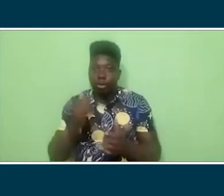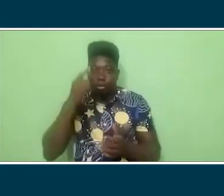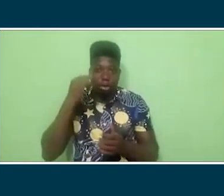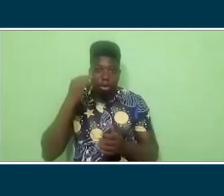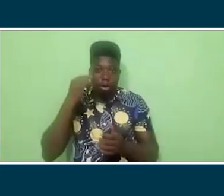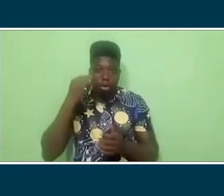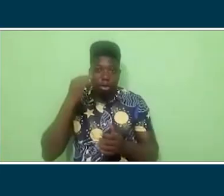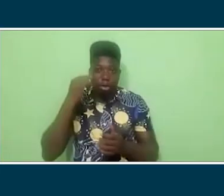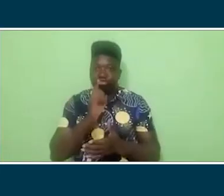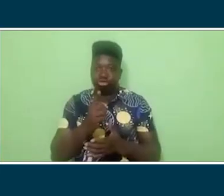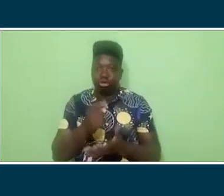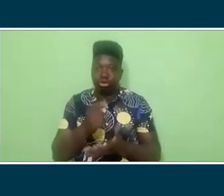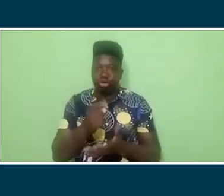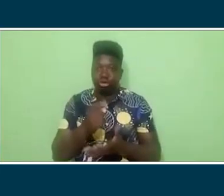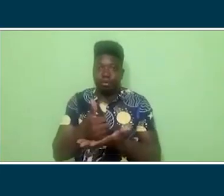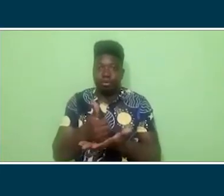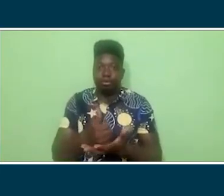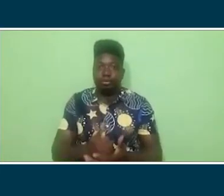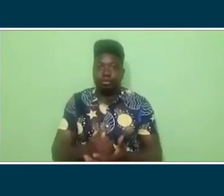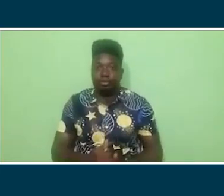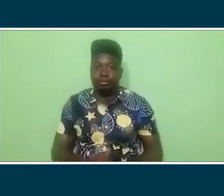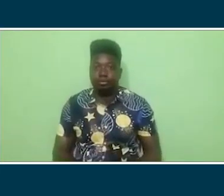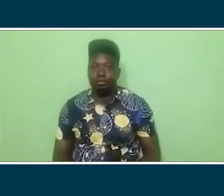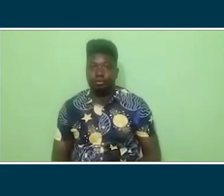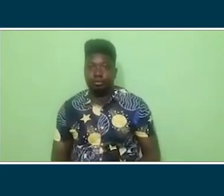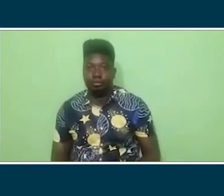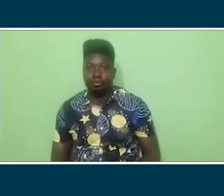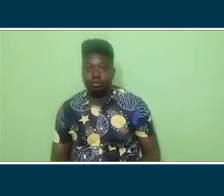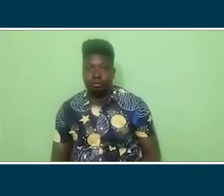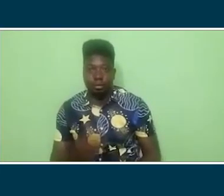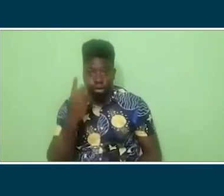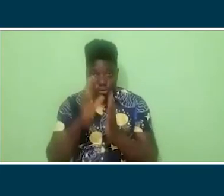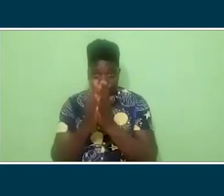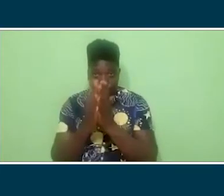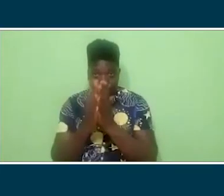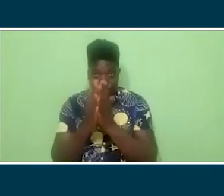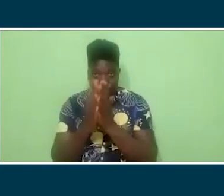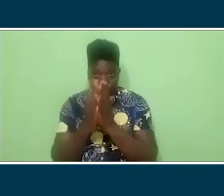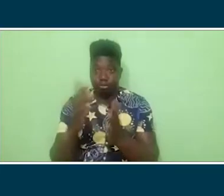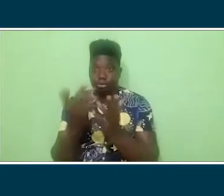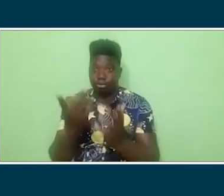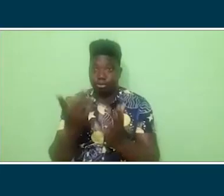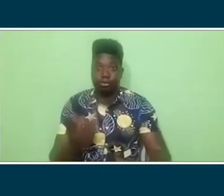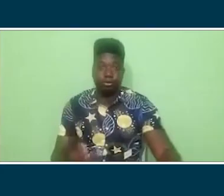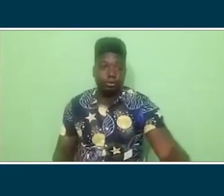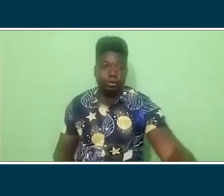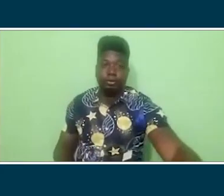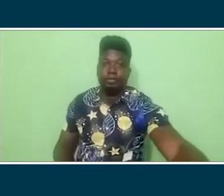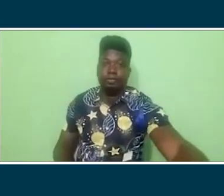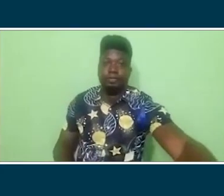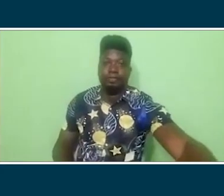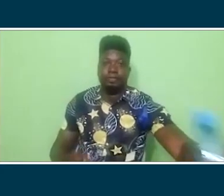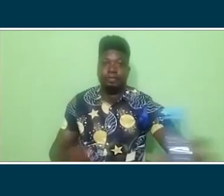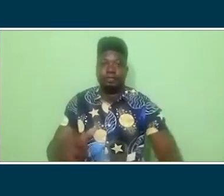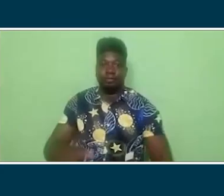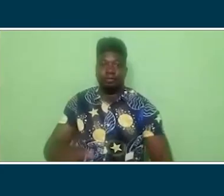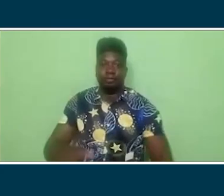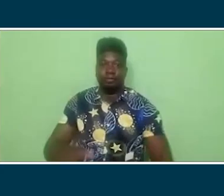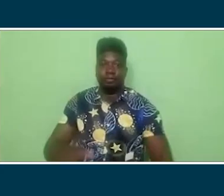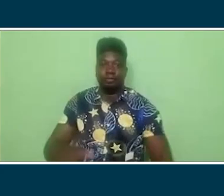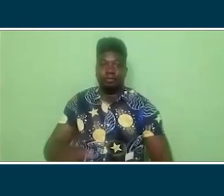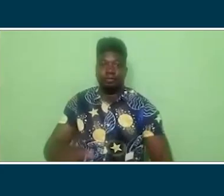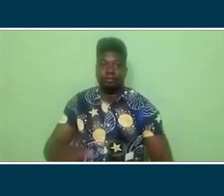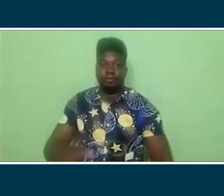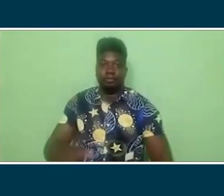there. And Sarah's a good place to start too. Yeah, excellent book. I use it